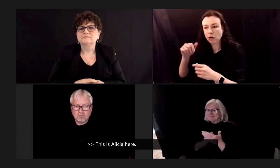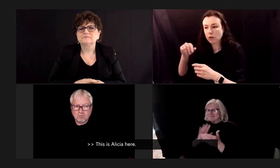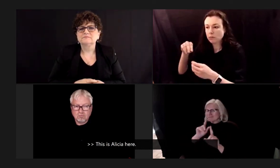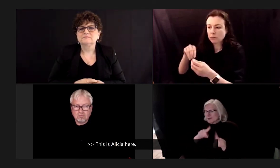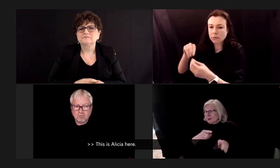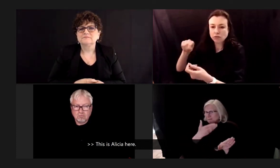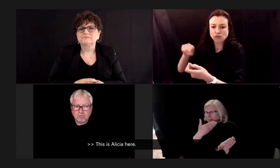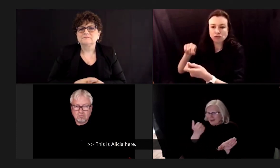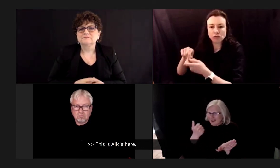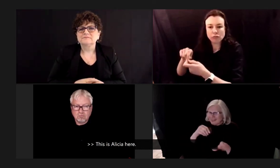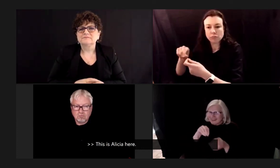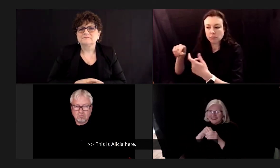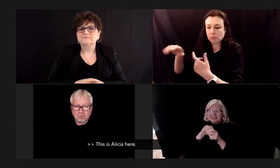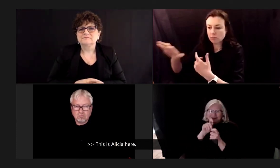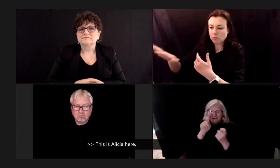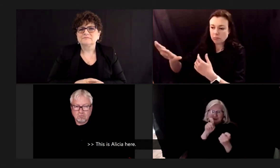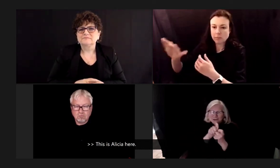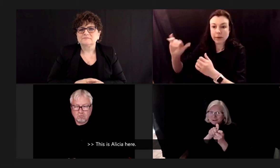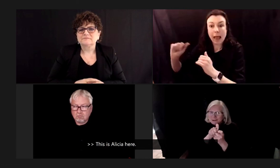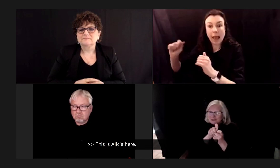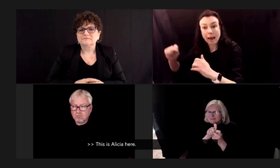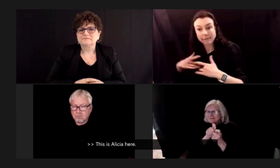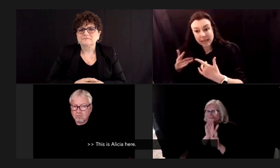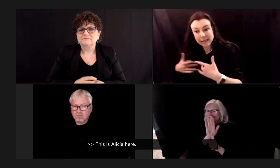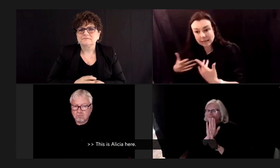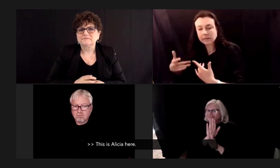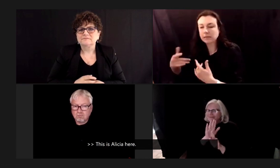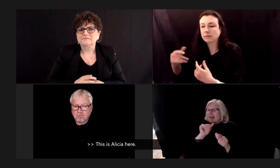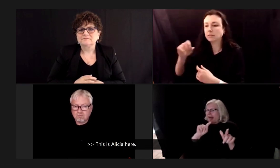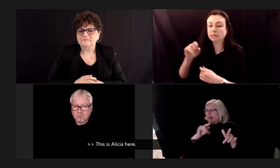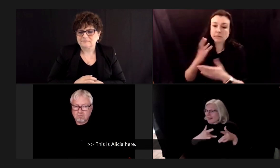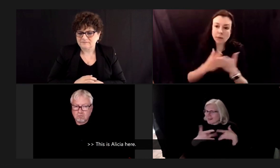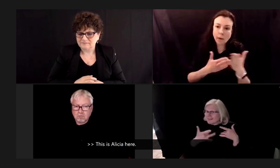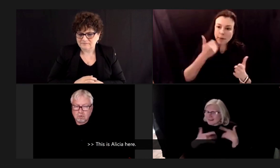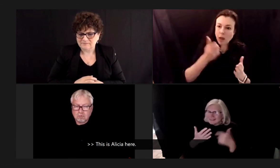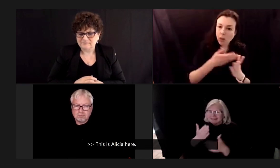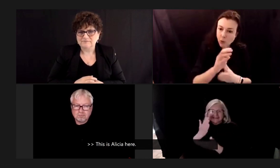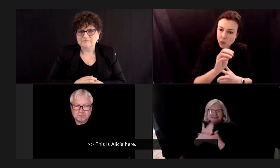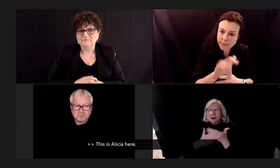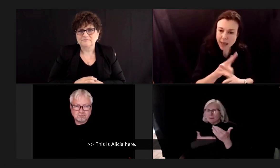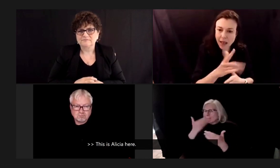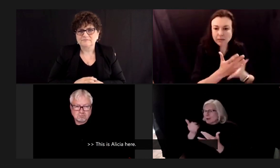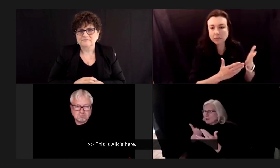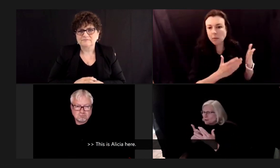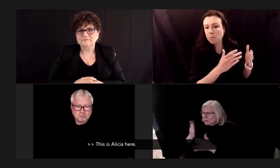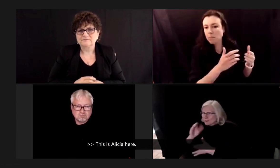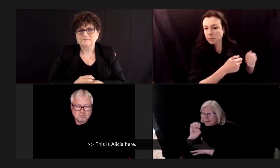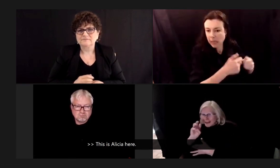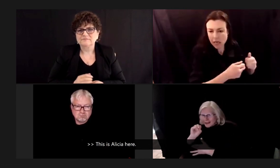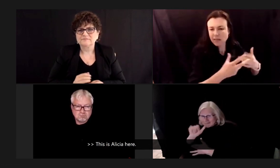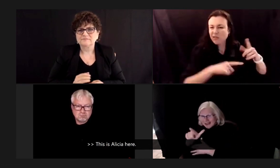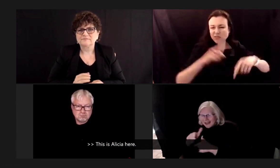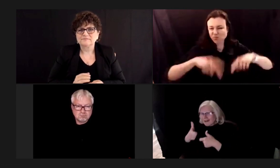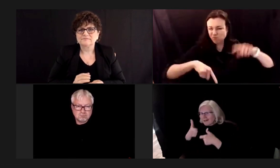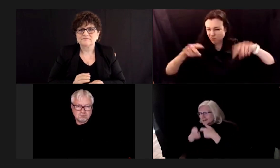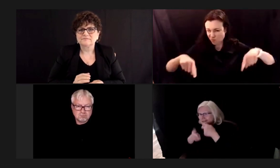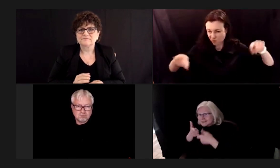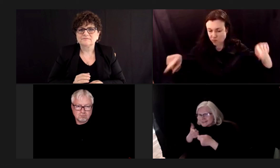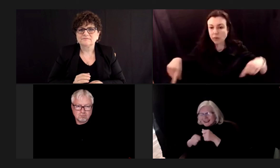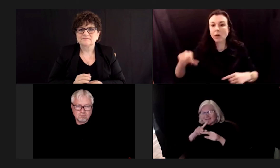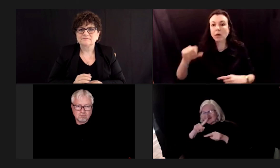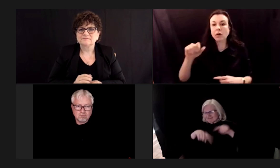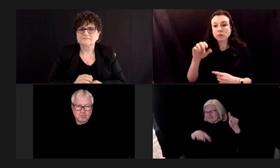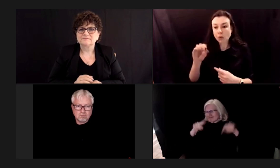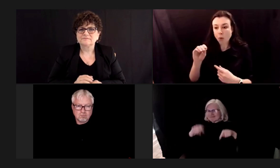ways. And sometimes they're specific to one event, or some people